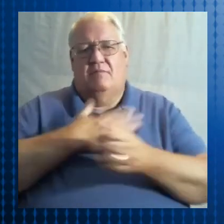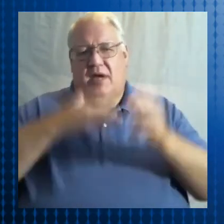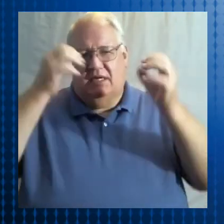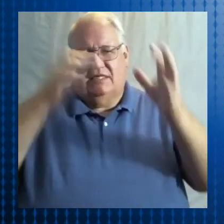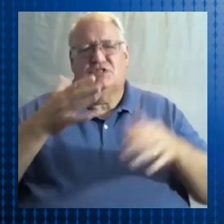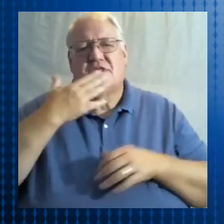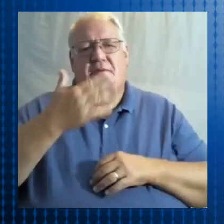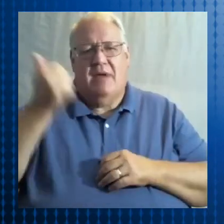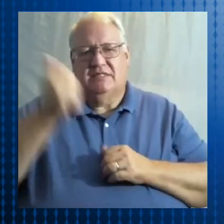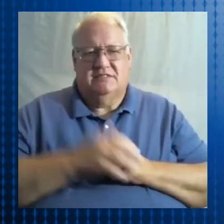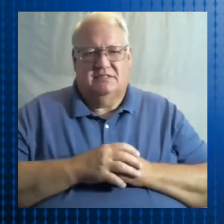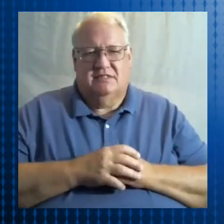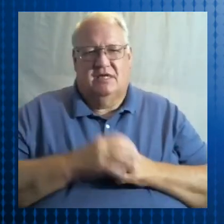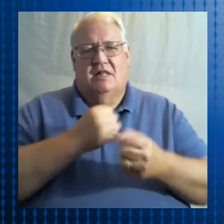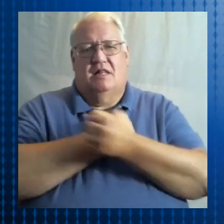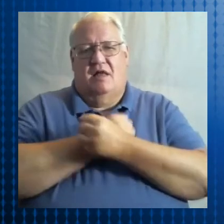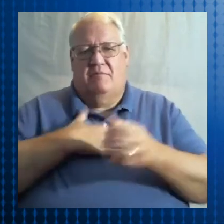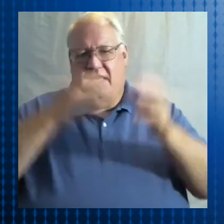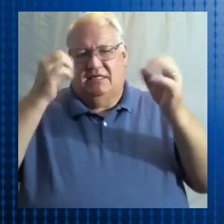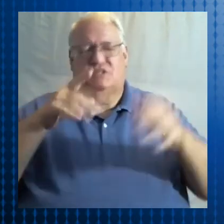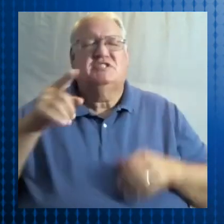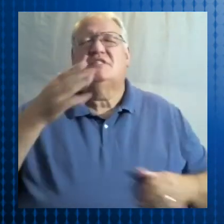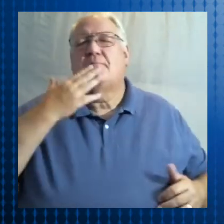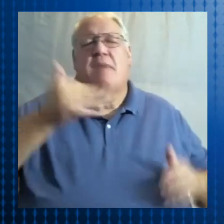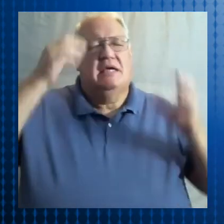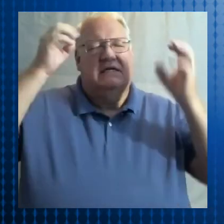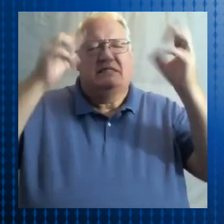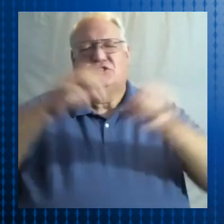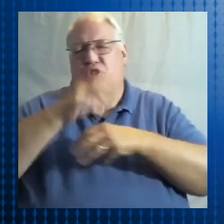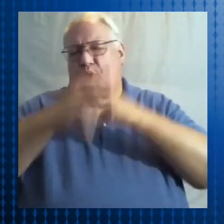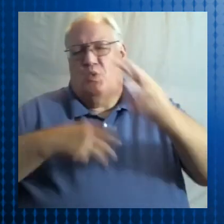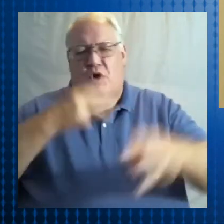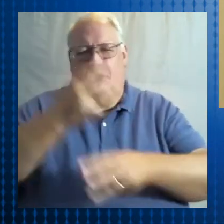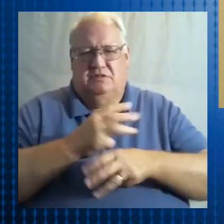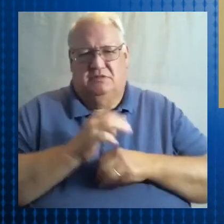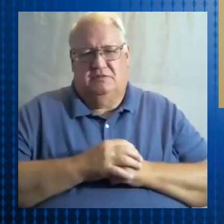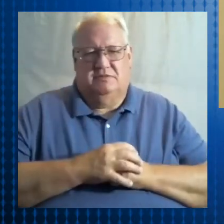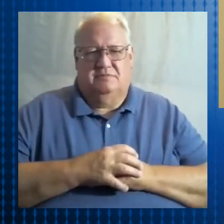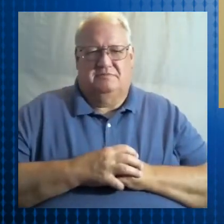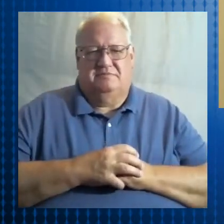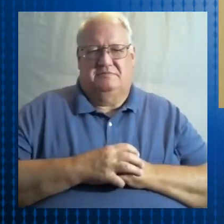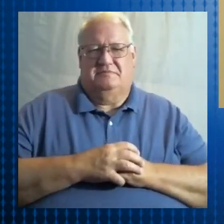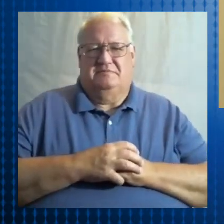best. I love my teacher. She's the best teacher in the whole wide world.